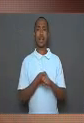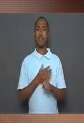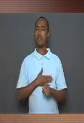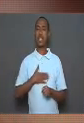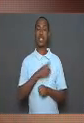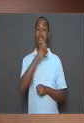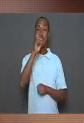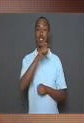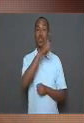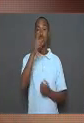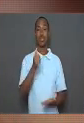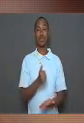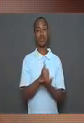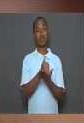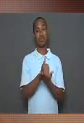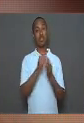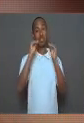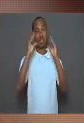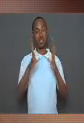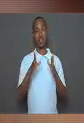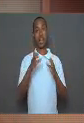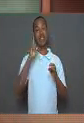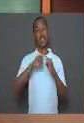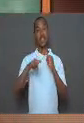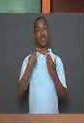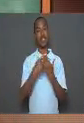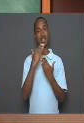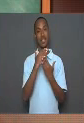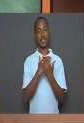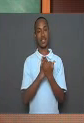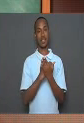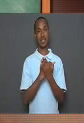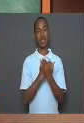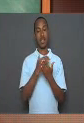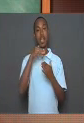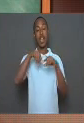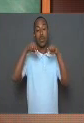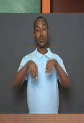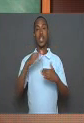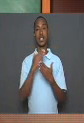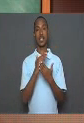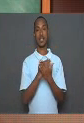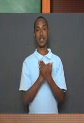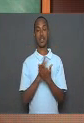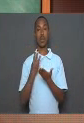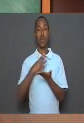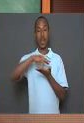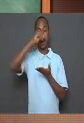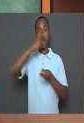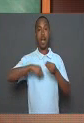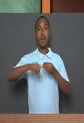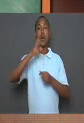for assistance at the end of this lesson. In today's lesson, we learned